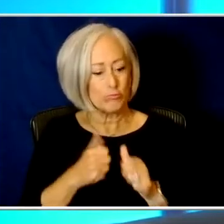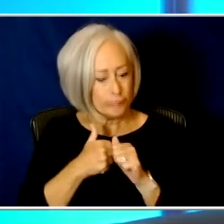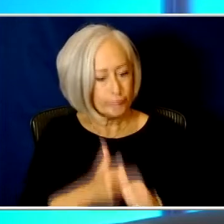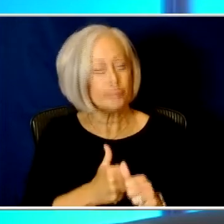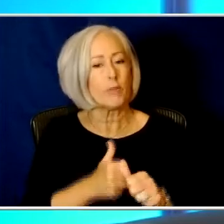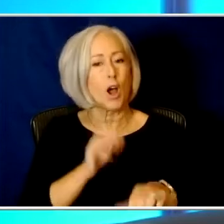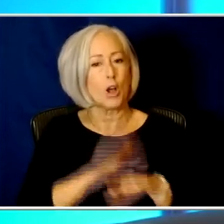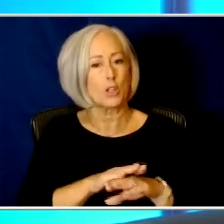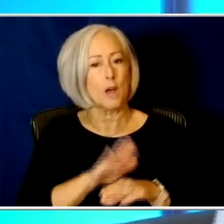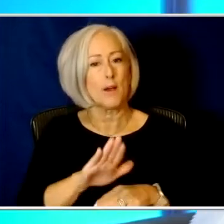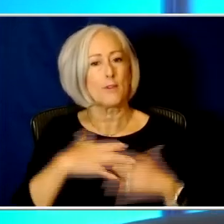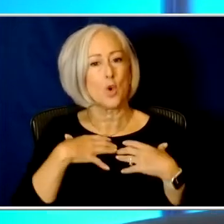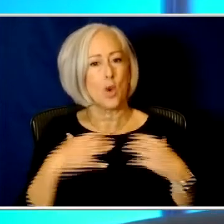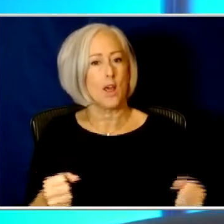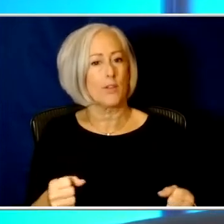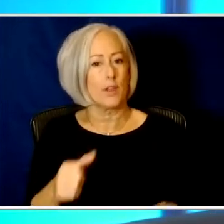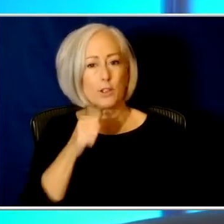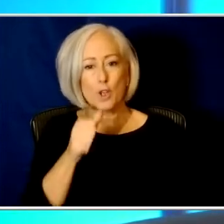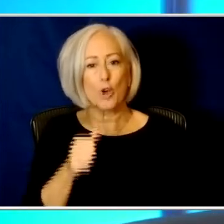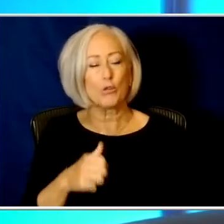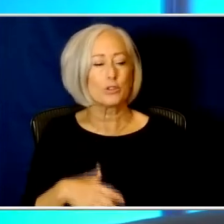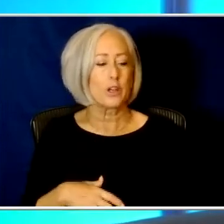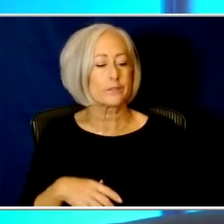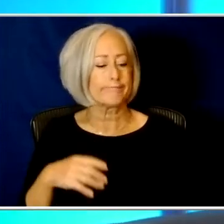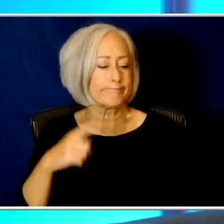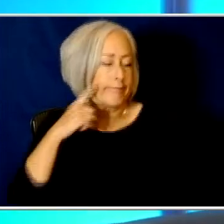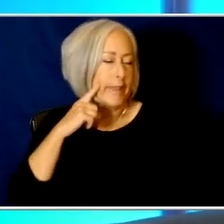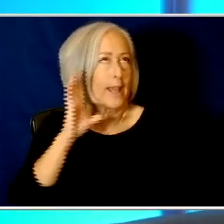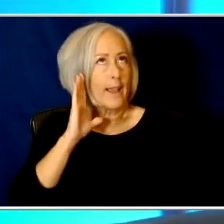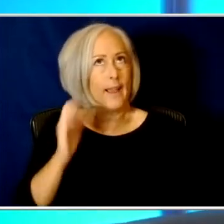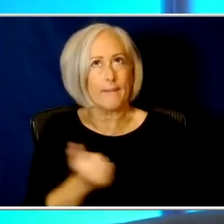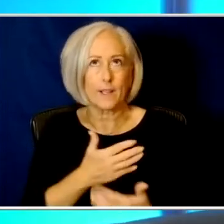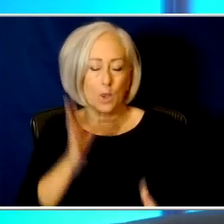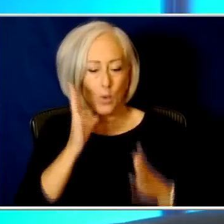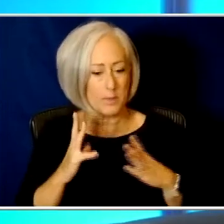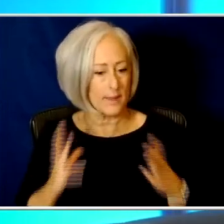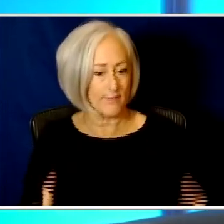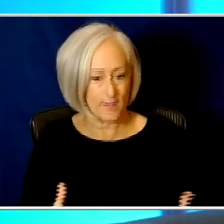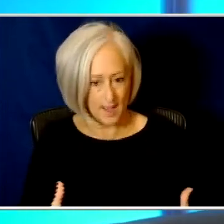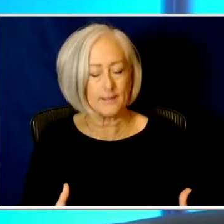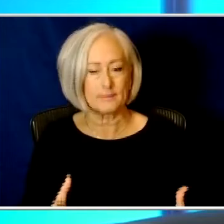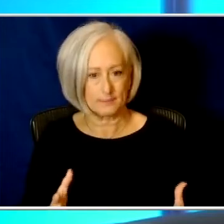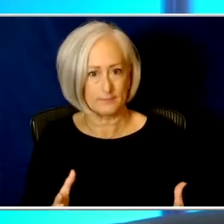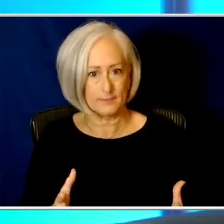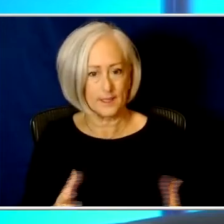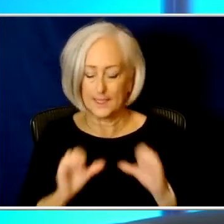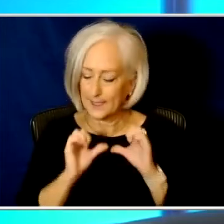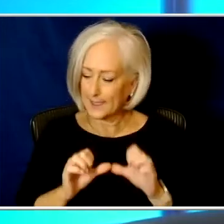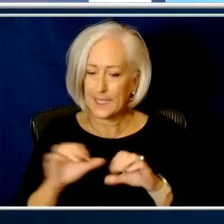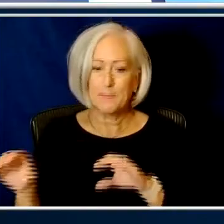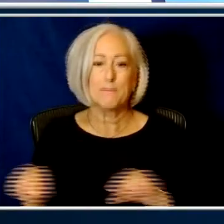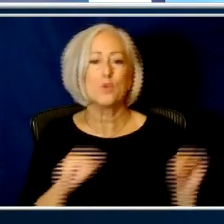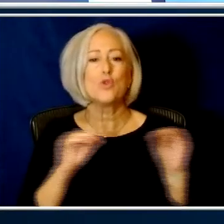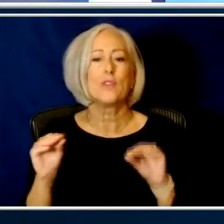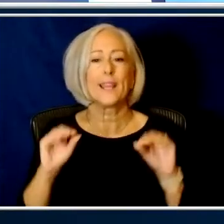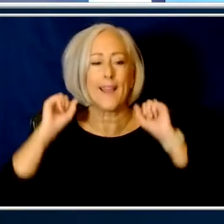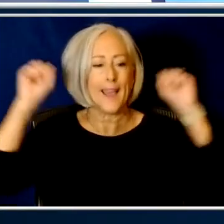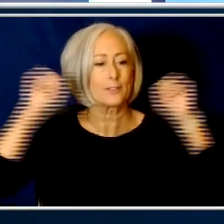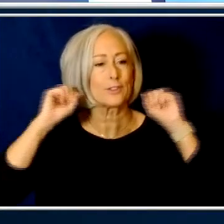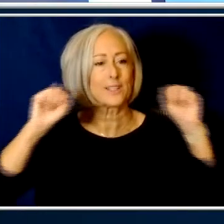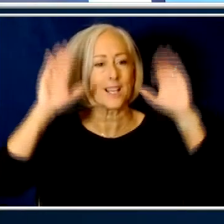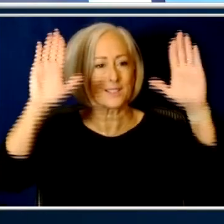need. But early detection, we've seen time and time again, that is the key in order to dictate how well you're going to do in your